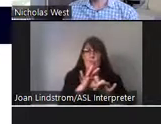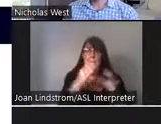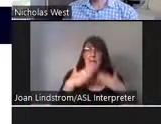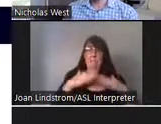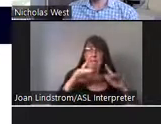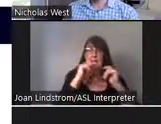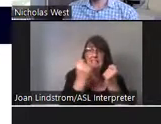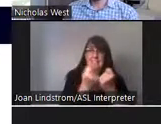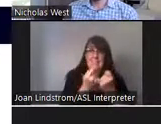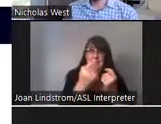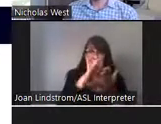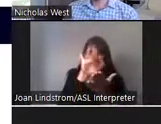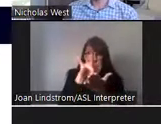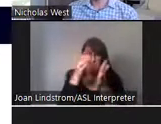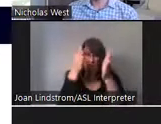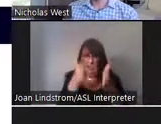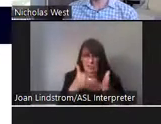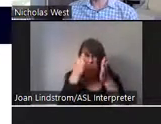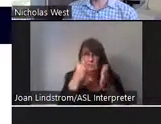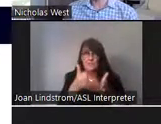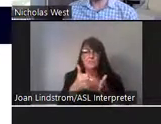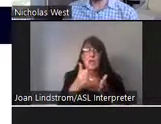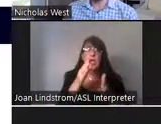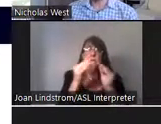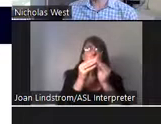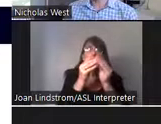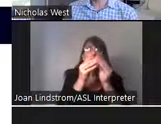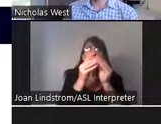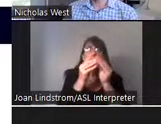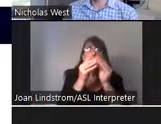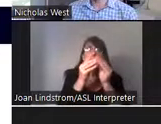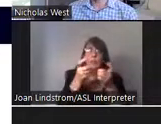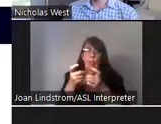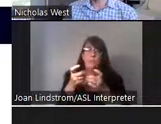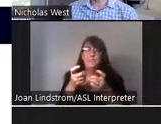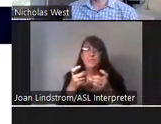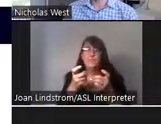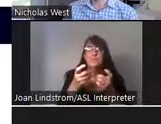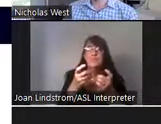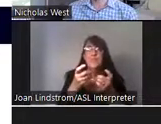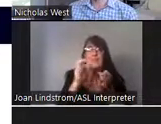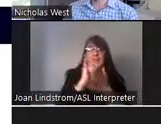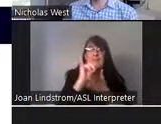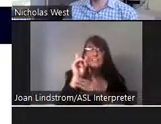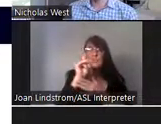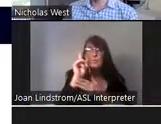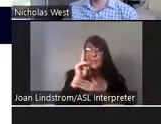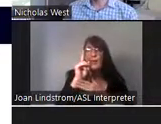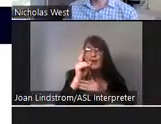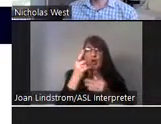operates more in this middle bucket where we have much more control. And this is where we implement the government-wide